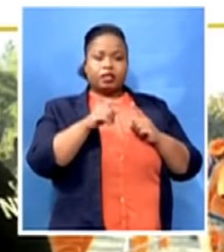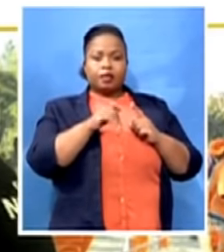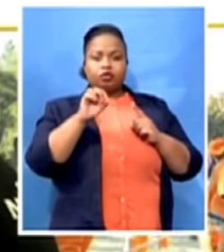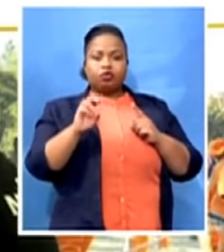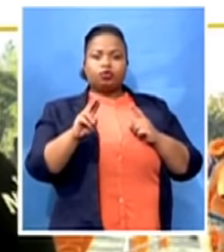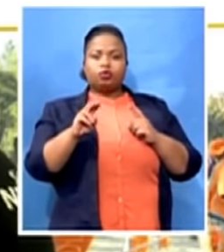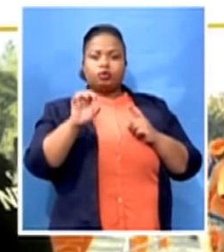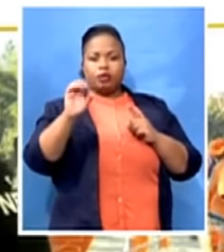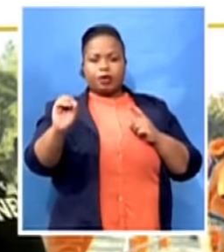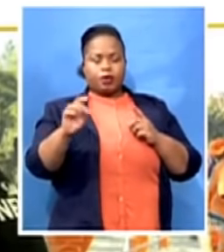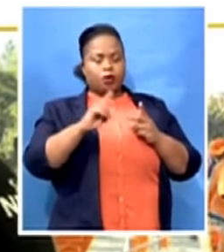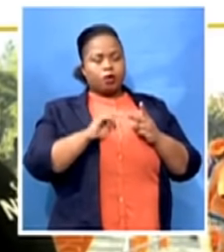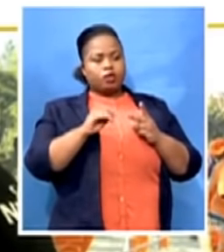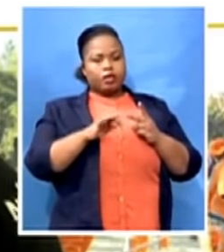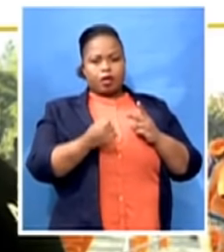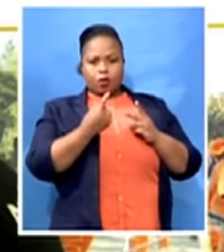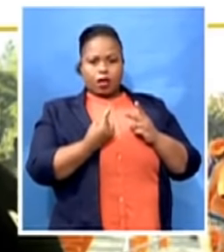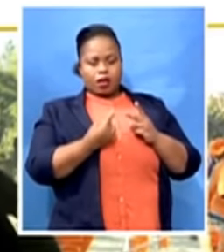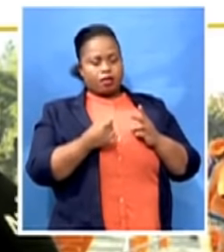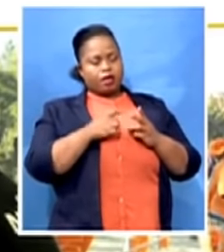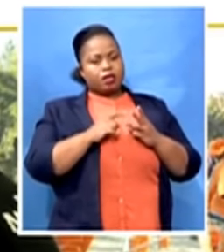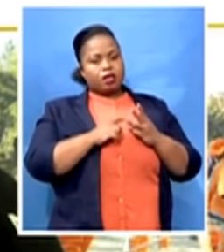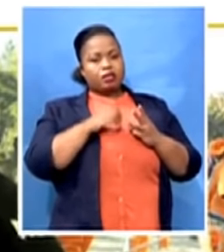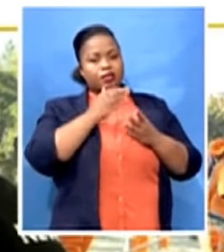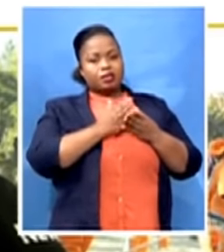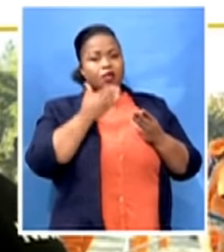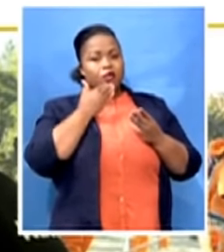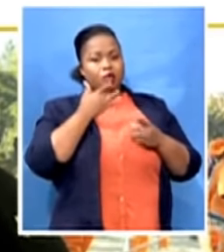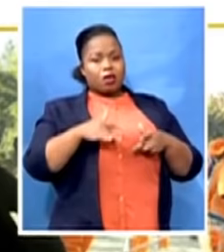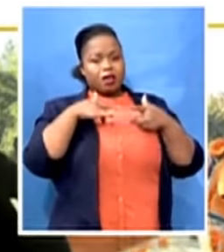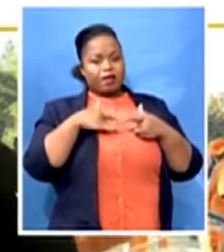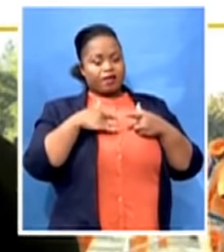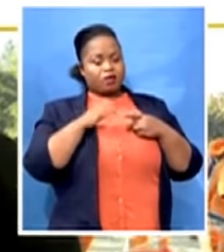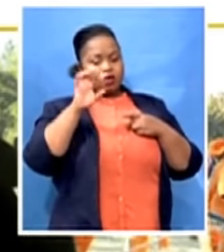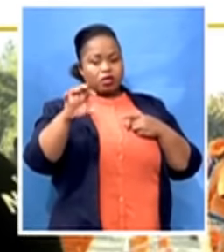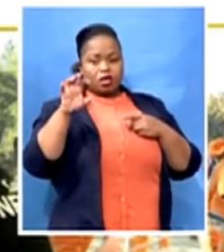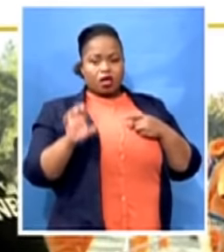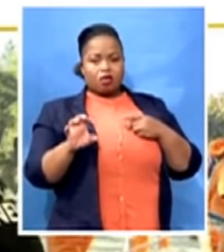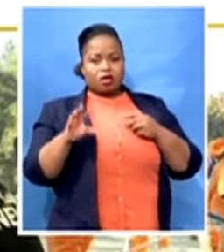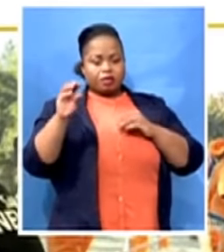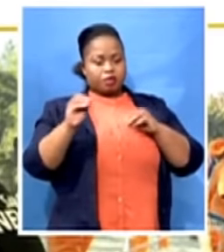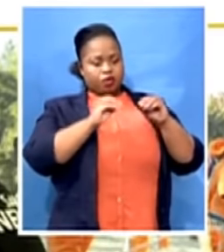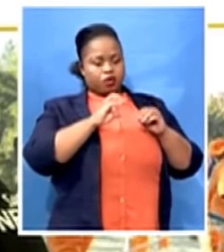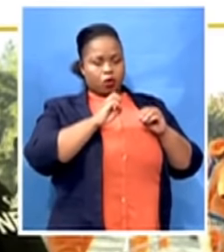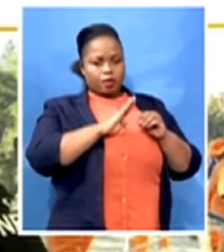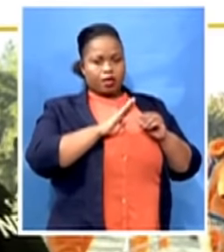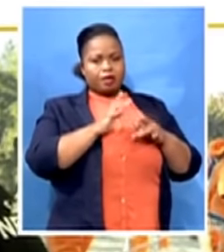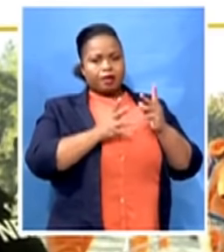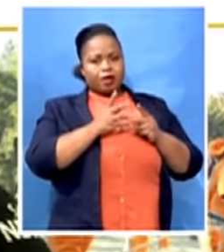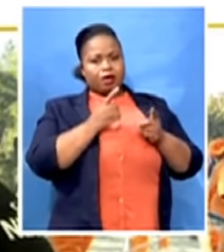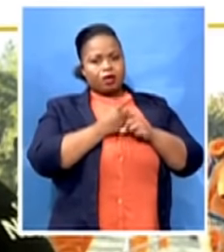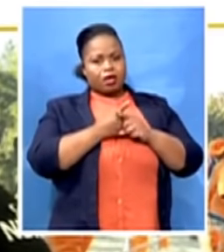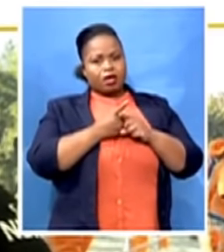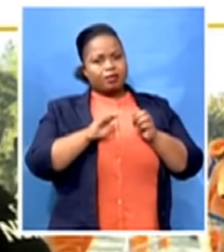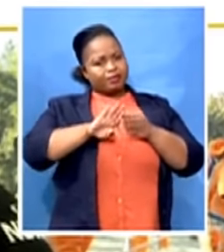may be the people that are staying in Thaba Nchu for some time now. We should make them lock them out of Bloemfontein. Even if I believe if we